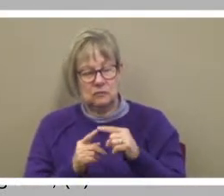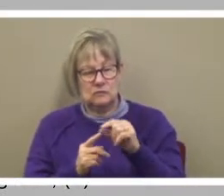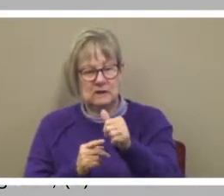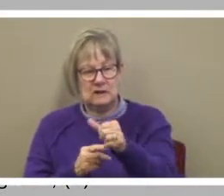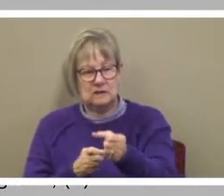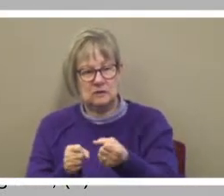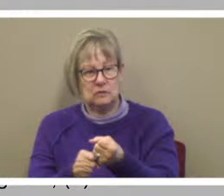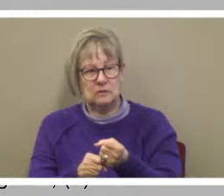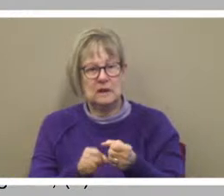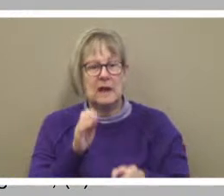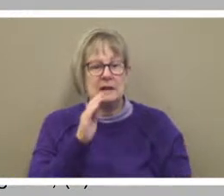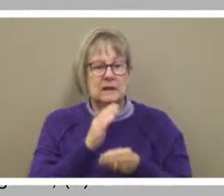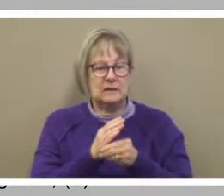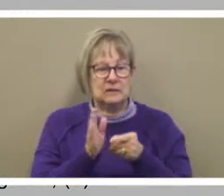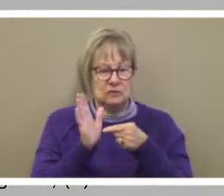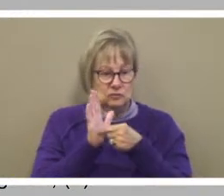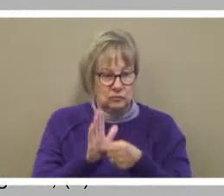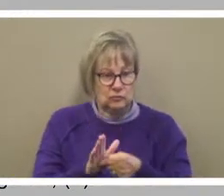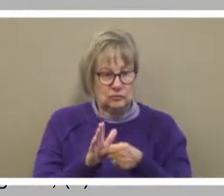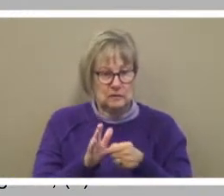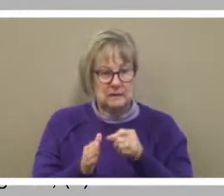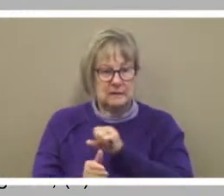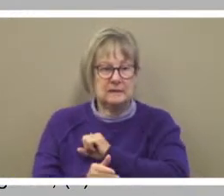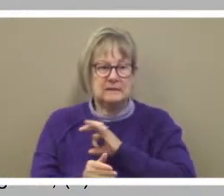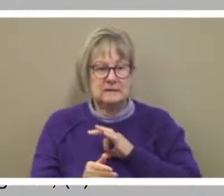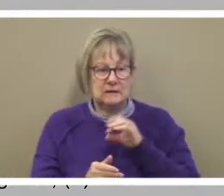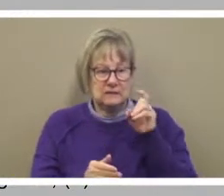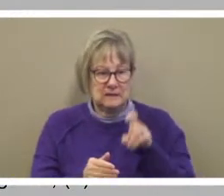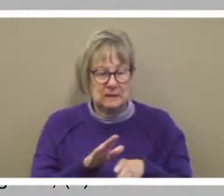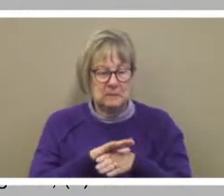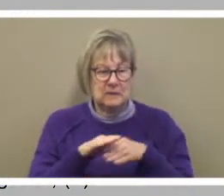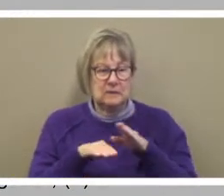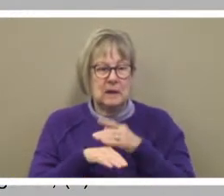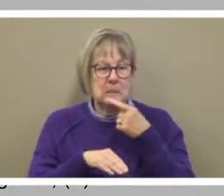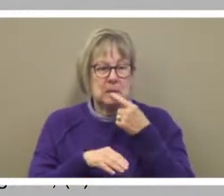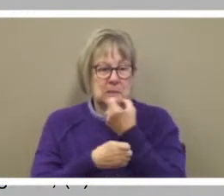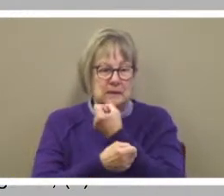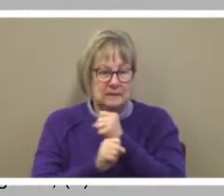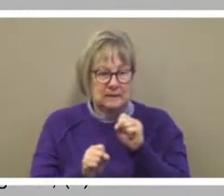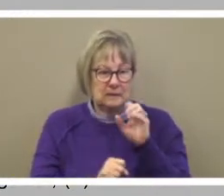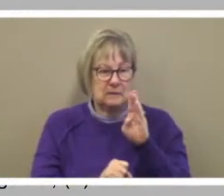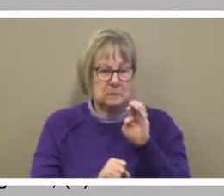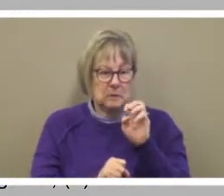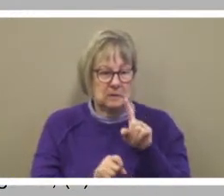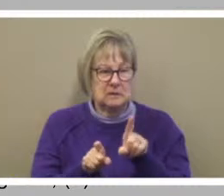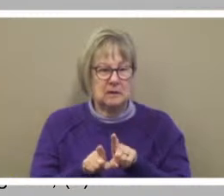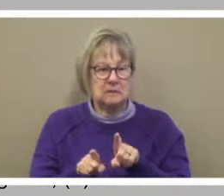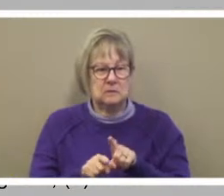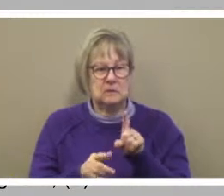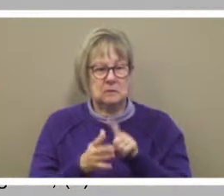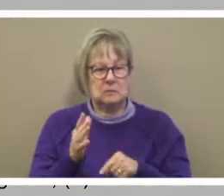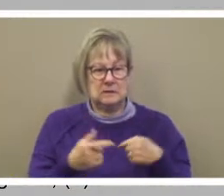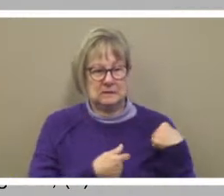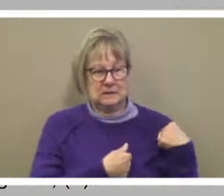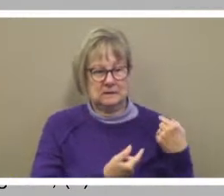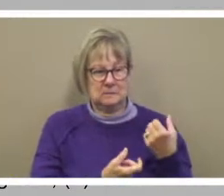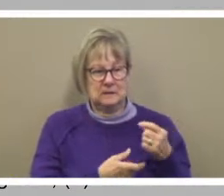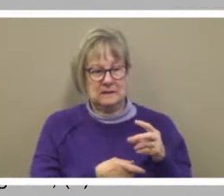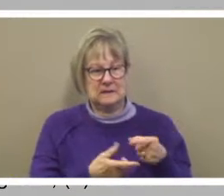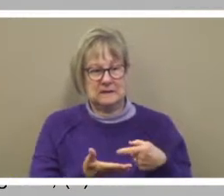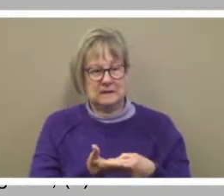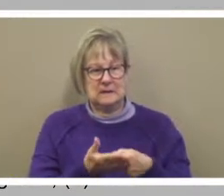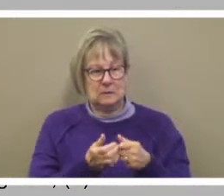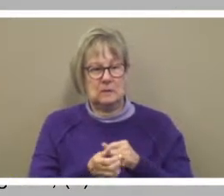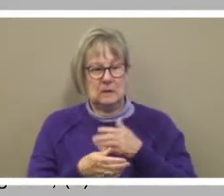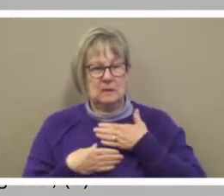In addition to that, this shows you those staffing needs based on the public safety bond, as well as what's been discussed for the body-worn